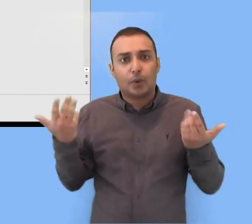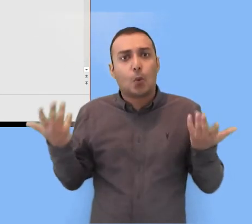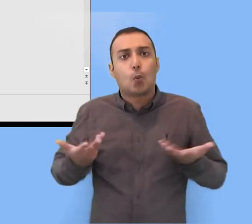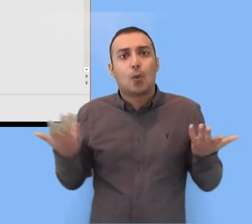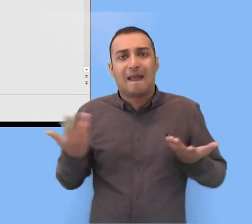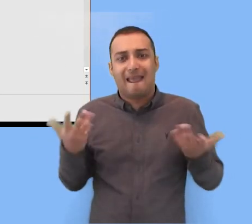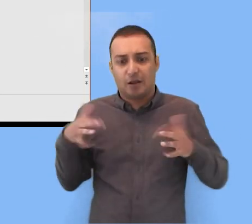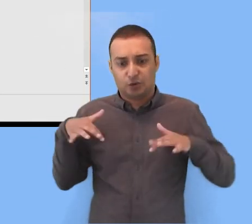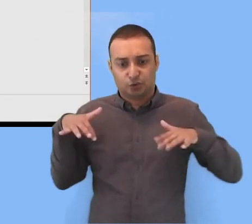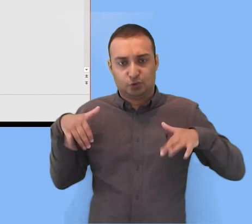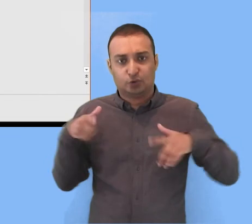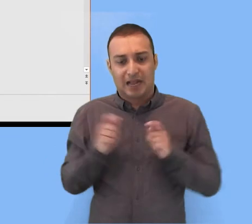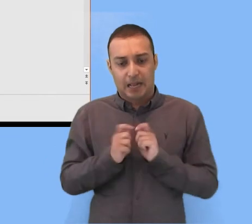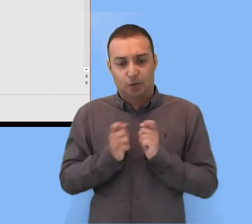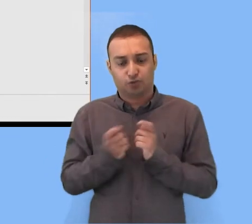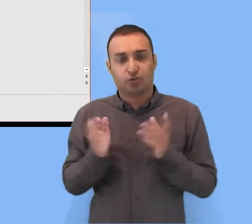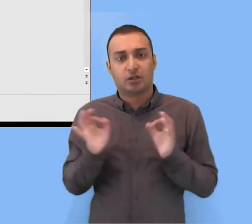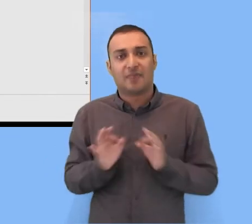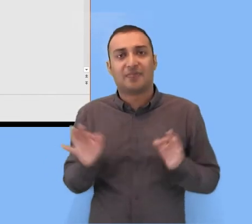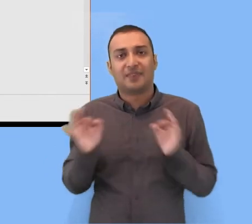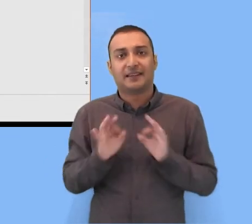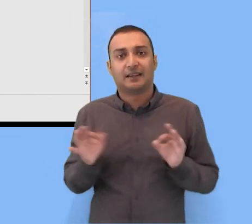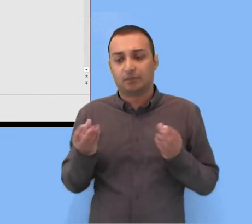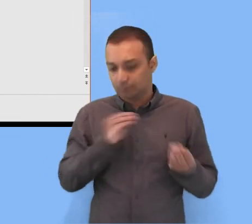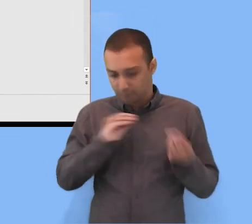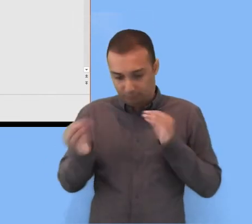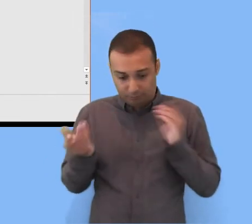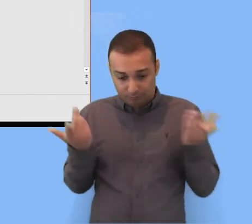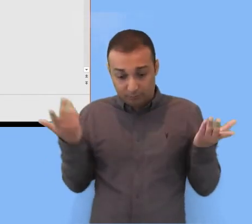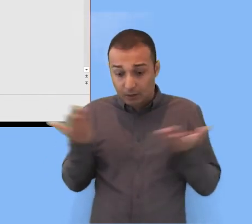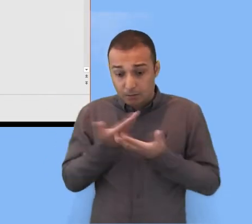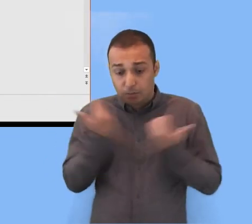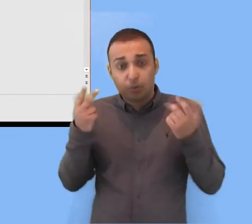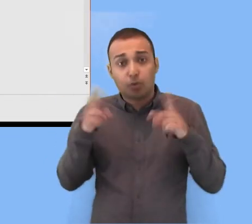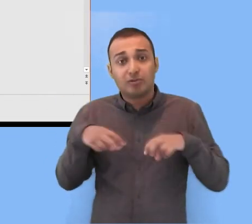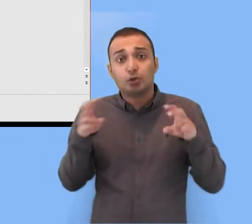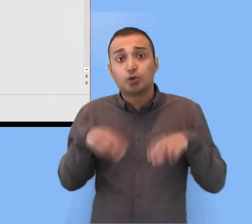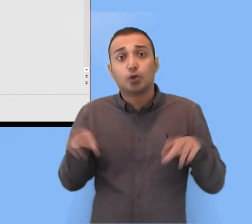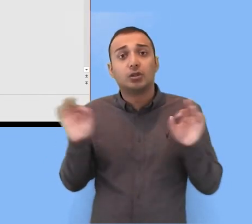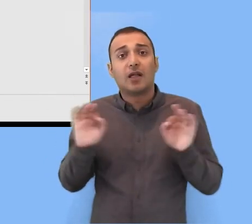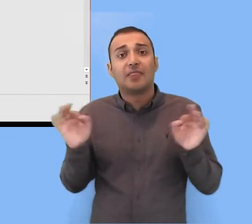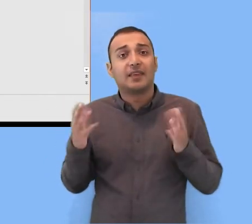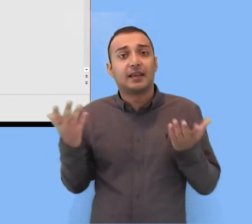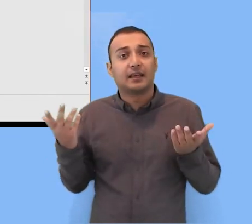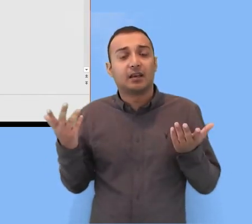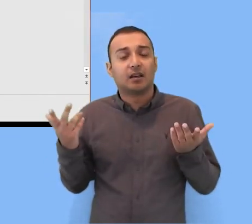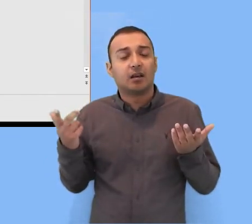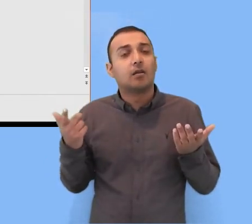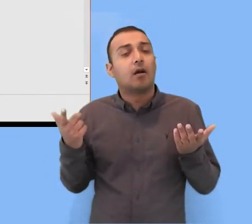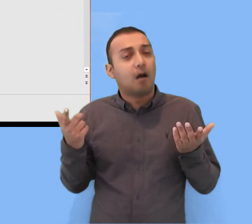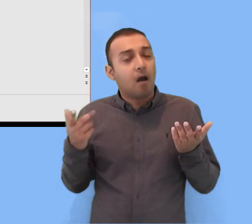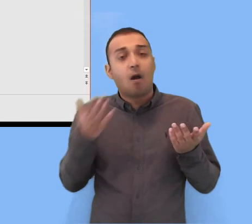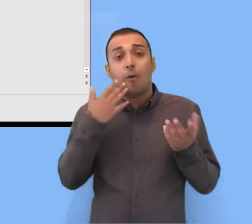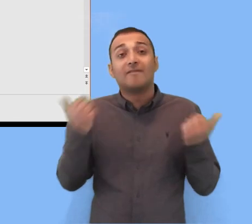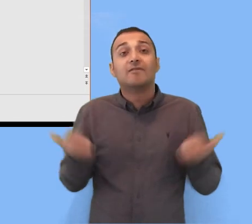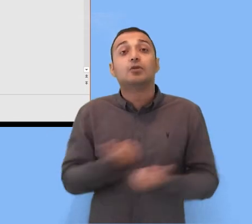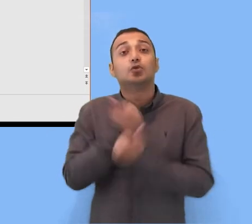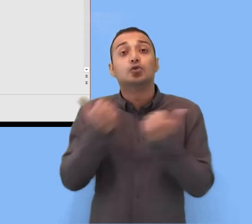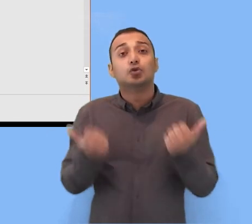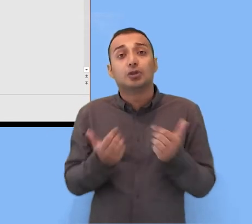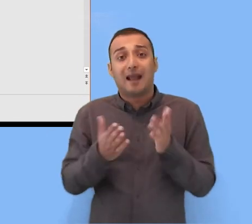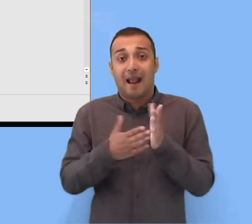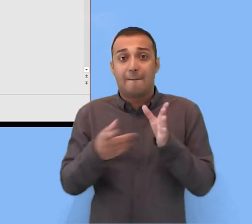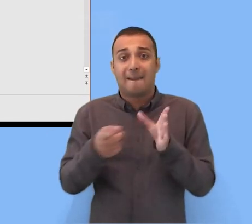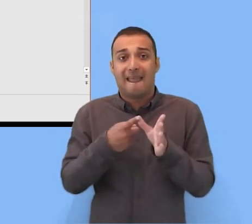in the adult learning sector? I can't find the research on them. And when I left that master's,